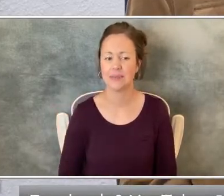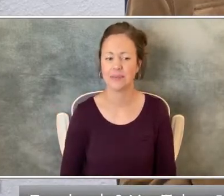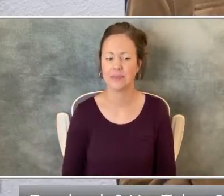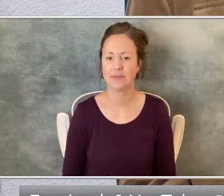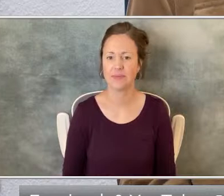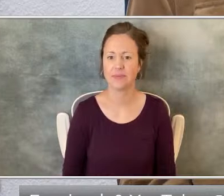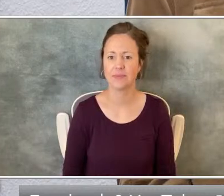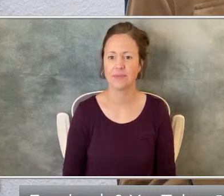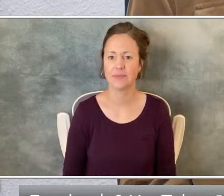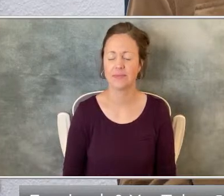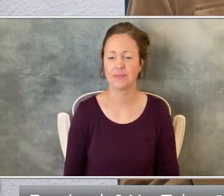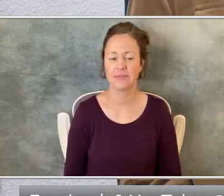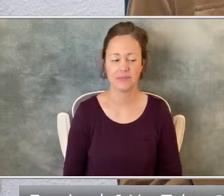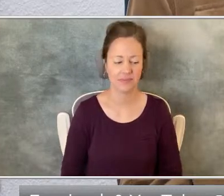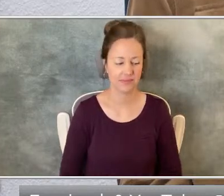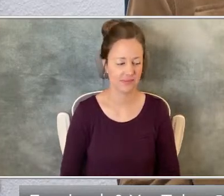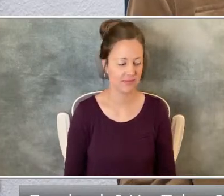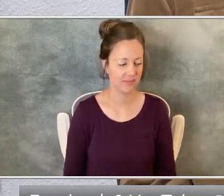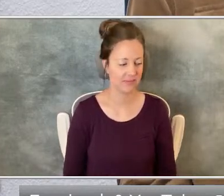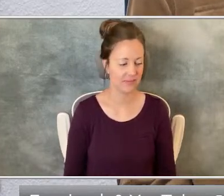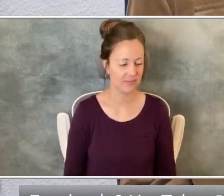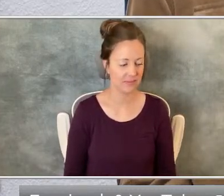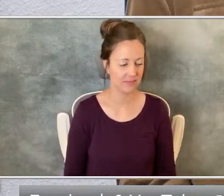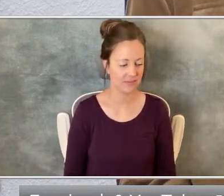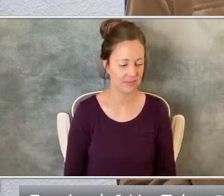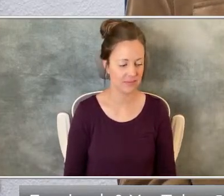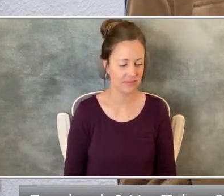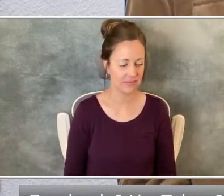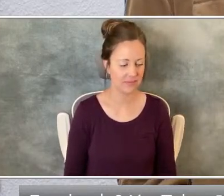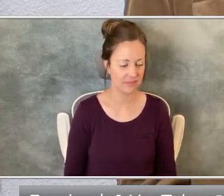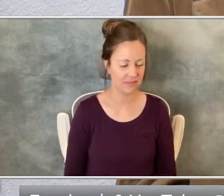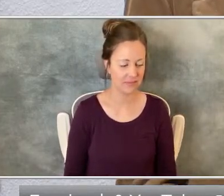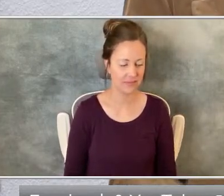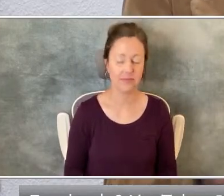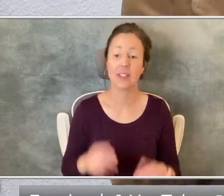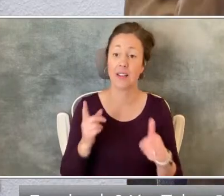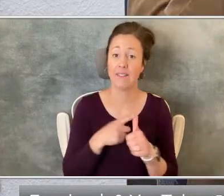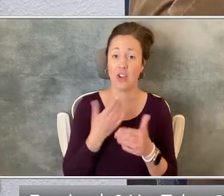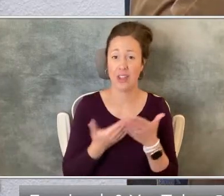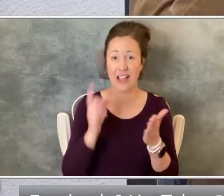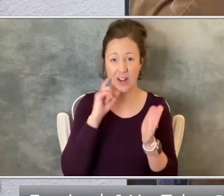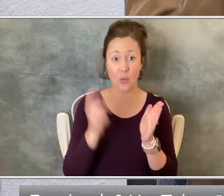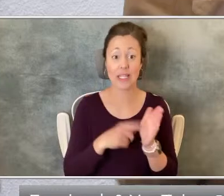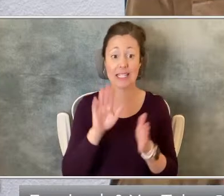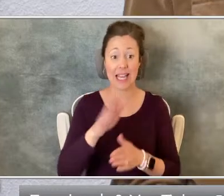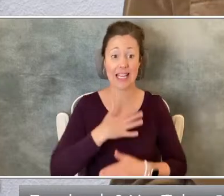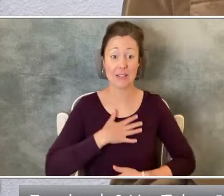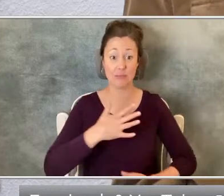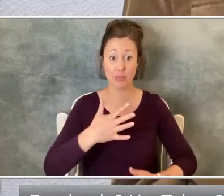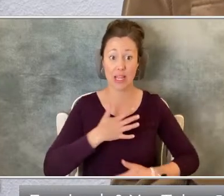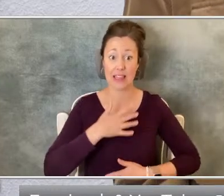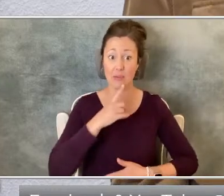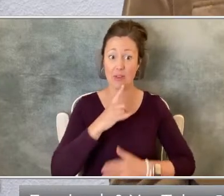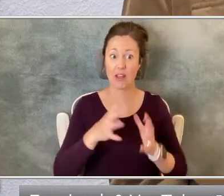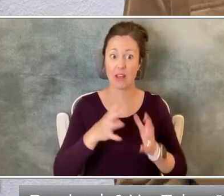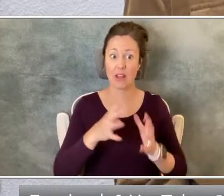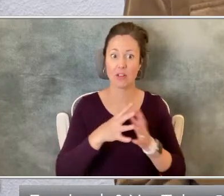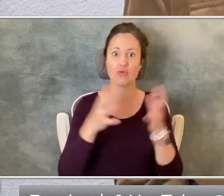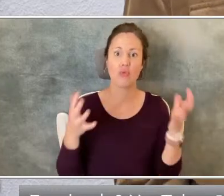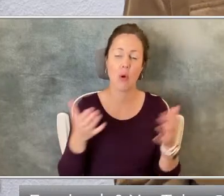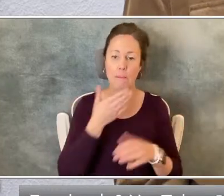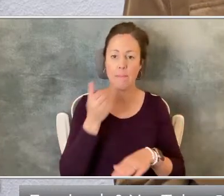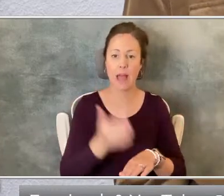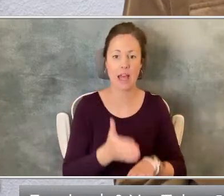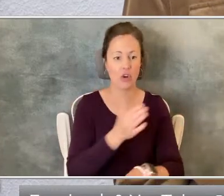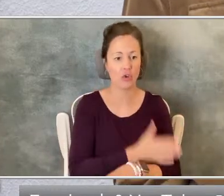You know, the first thing I noticed was his breathing was significantly better. After the transplant, I thought he